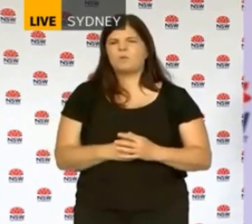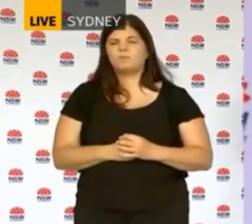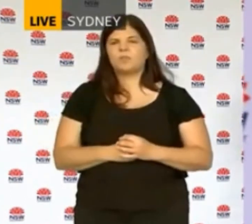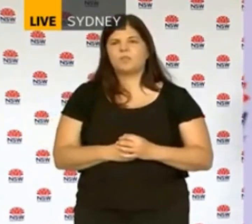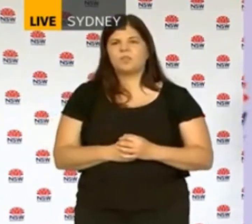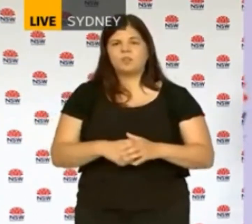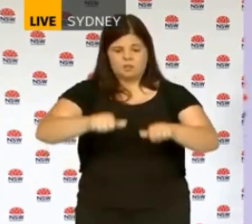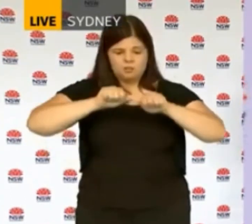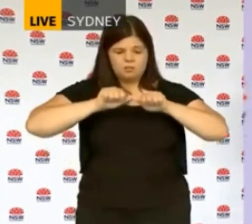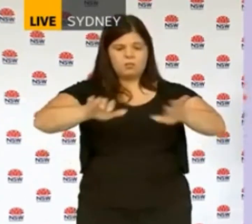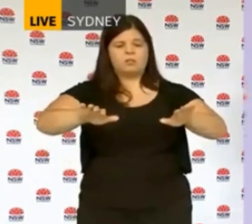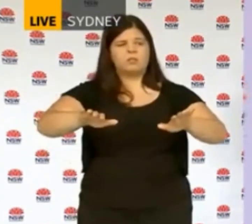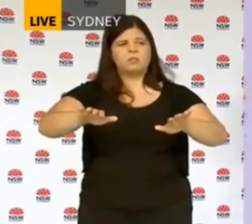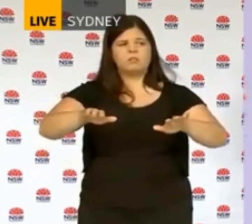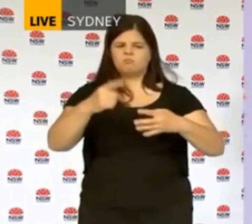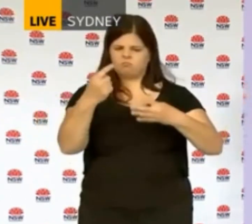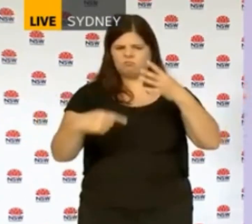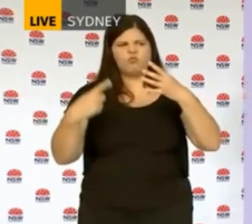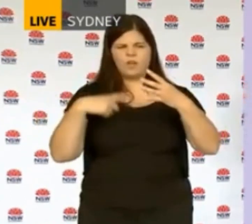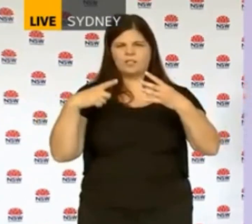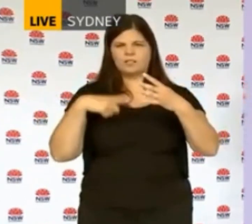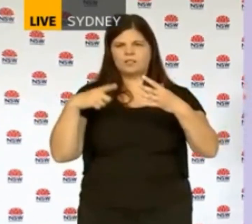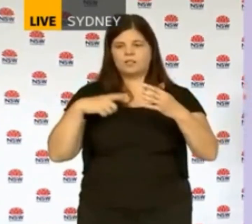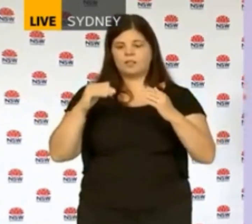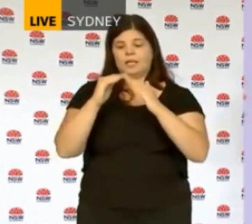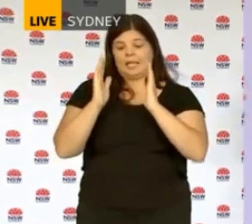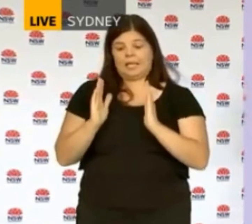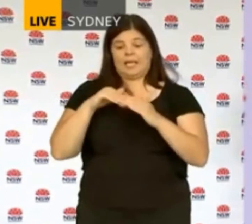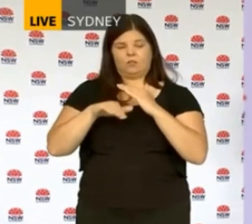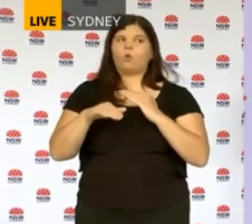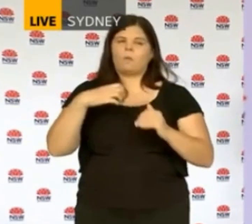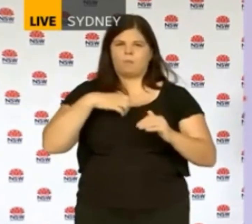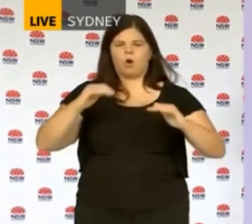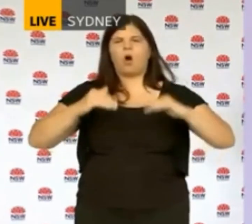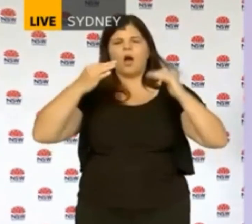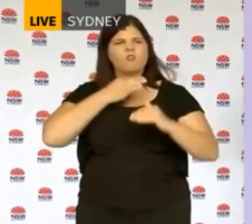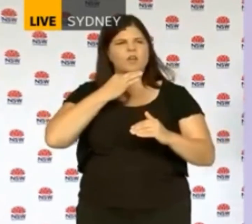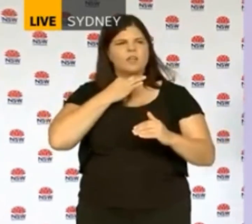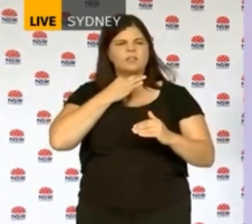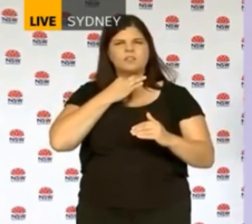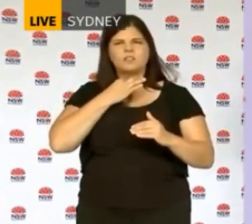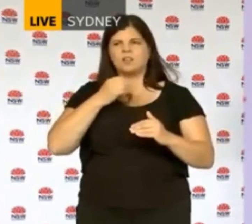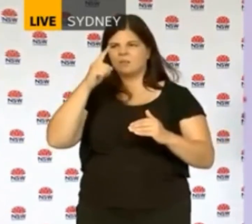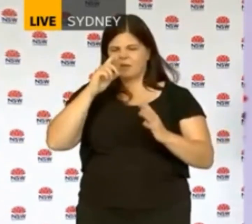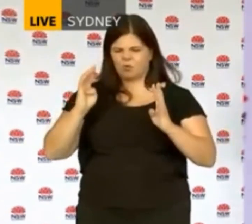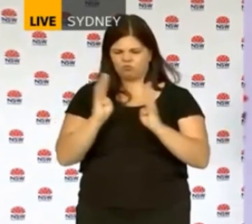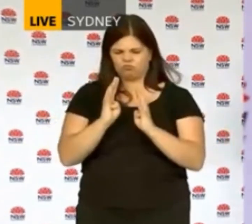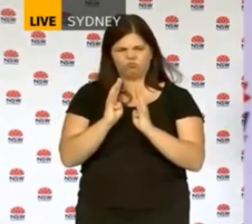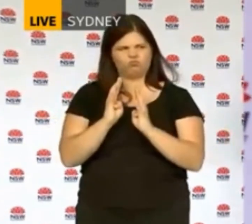lead to transmission. We know that being indoors is the highest risk. When you put people together